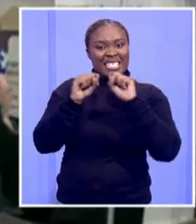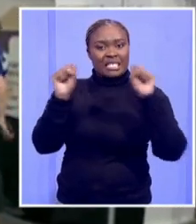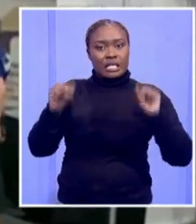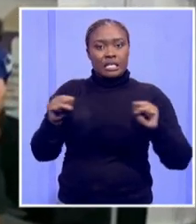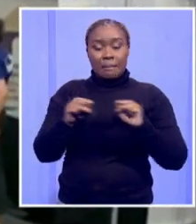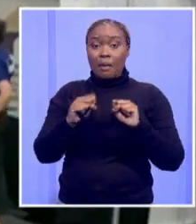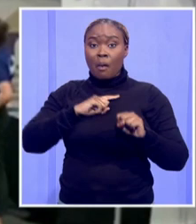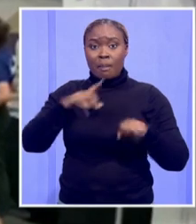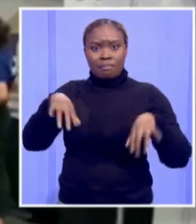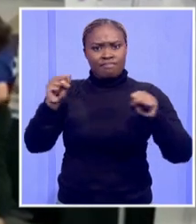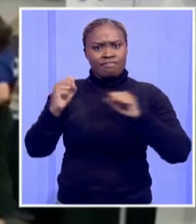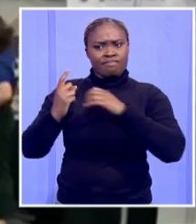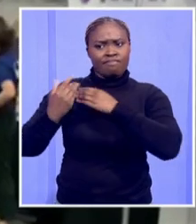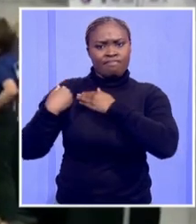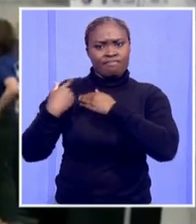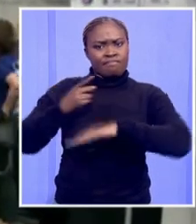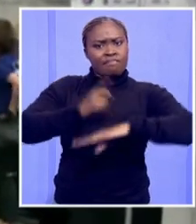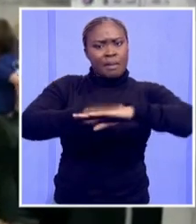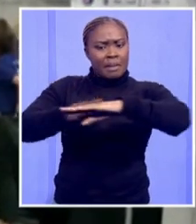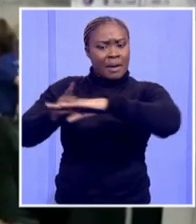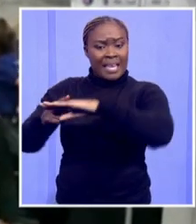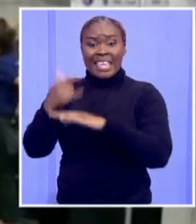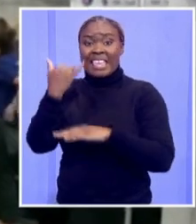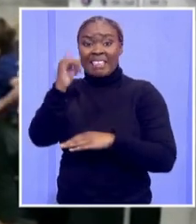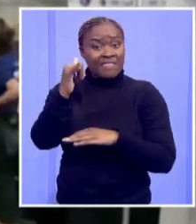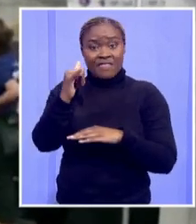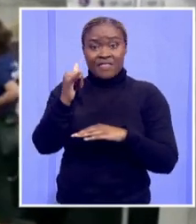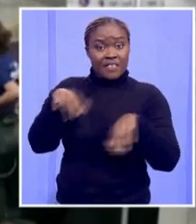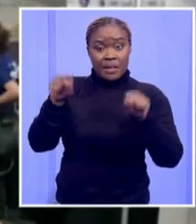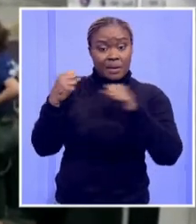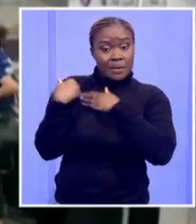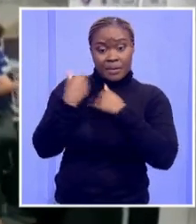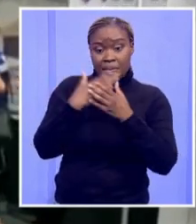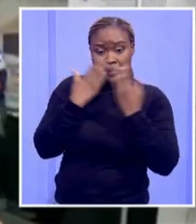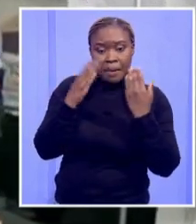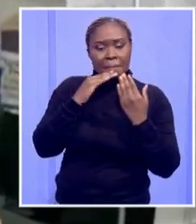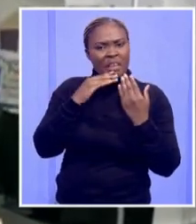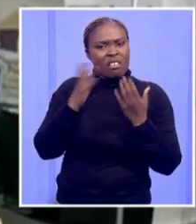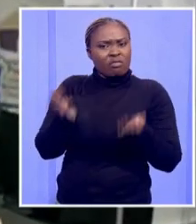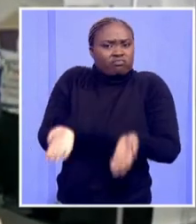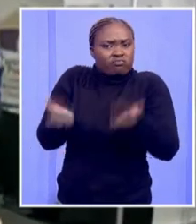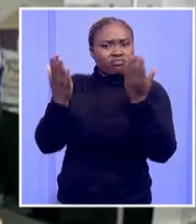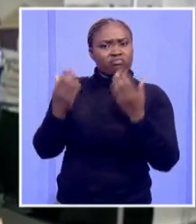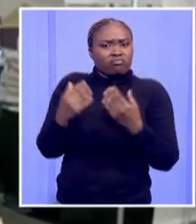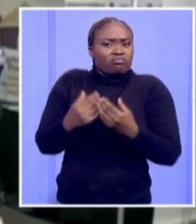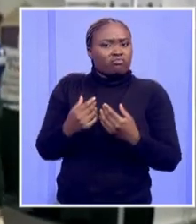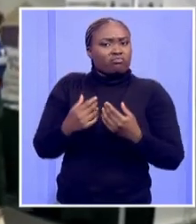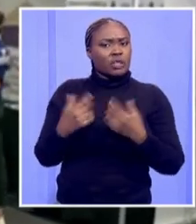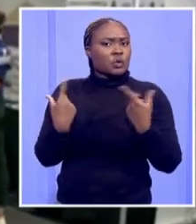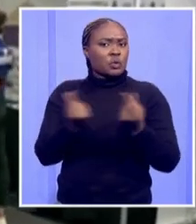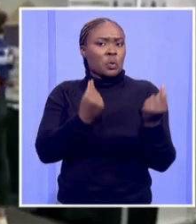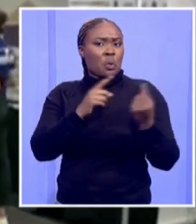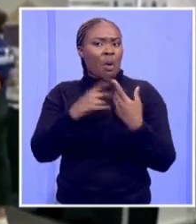be accountability. Where there's no accountability, there's impunity, and where there's impunity, people do things knowing that they'll get away with it.